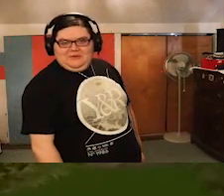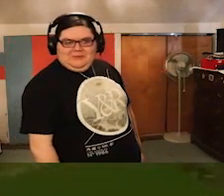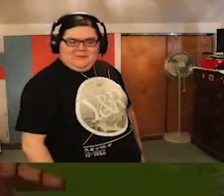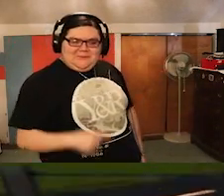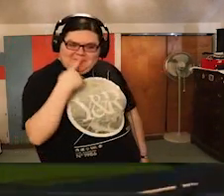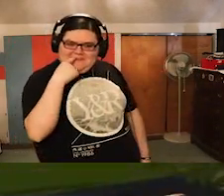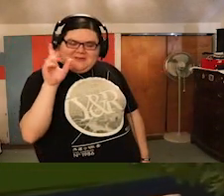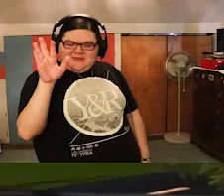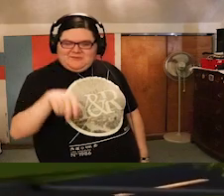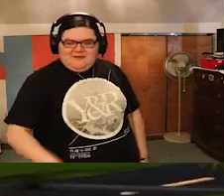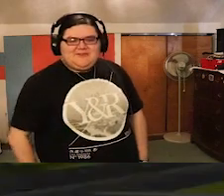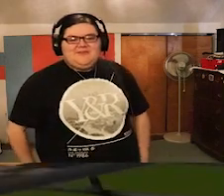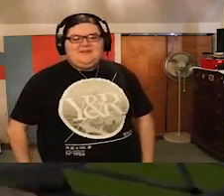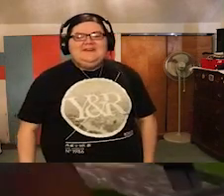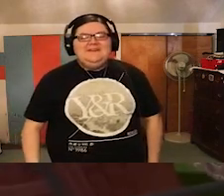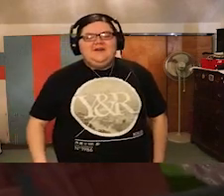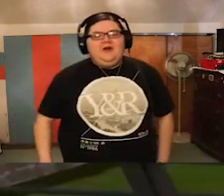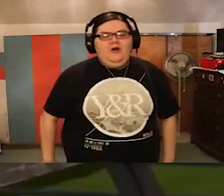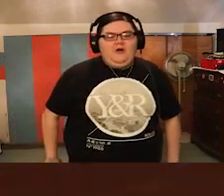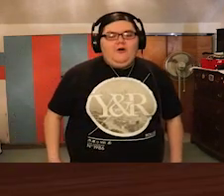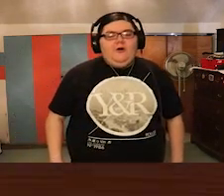Sometimes I do, though. That's what I'm sometimes.